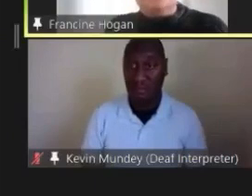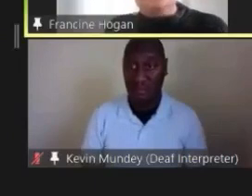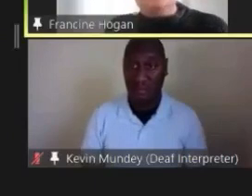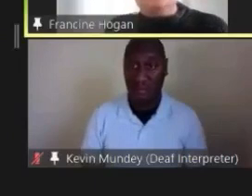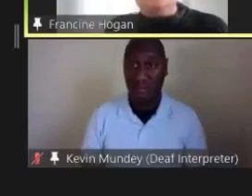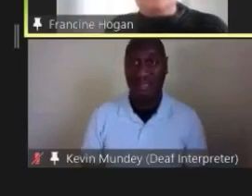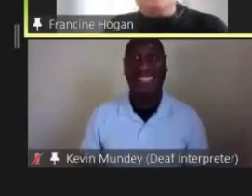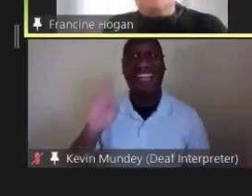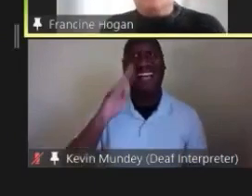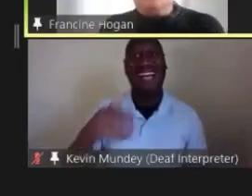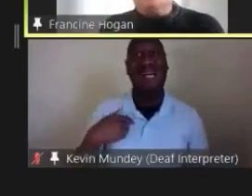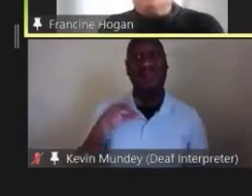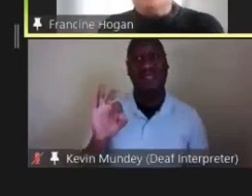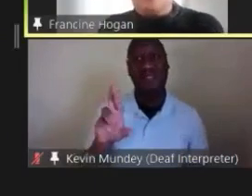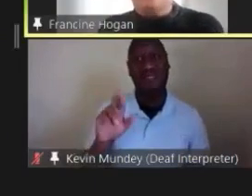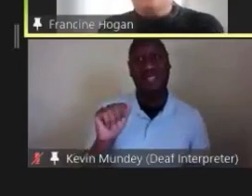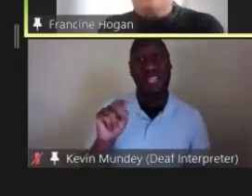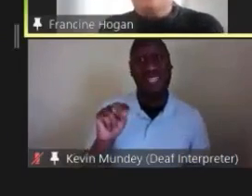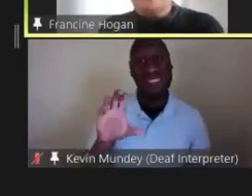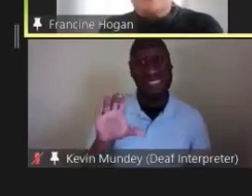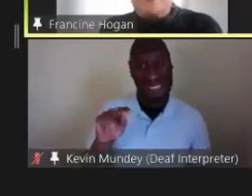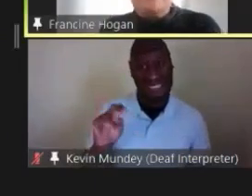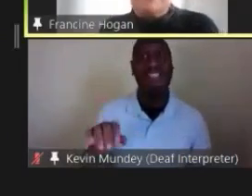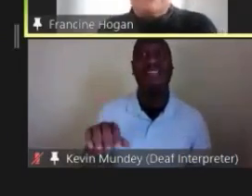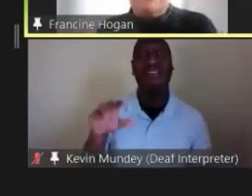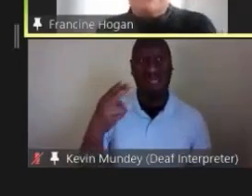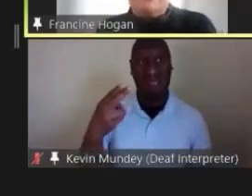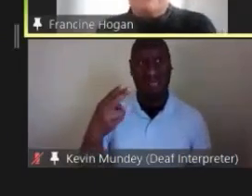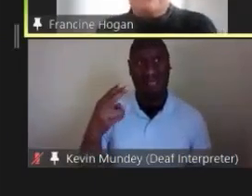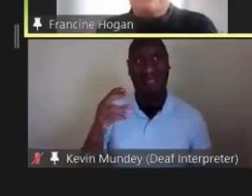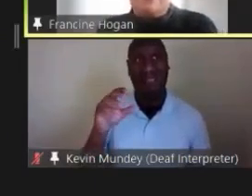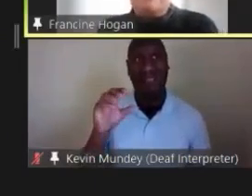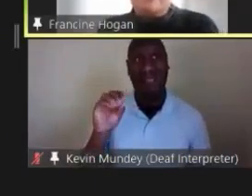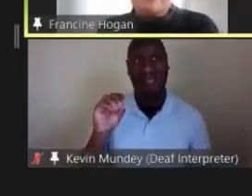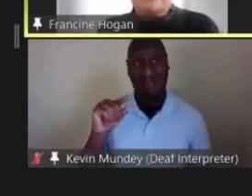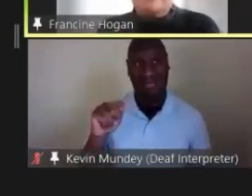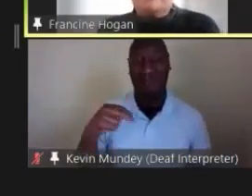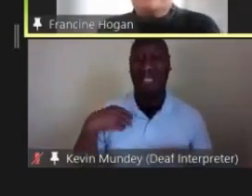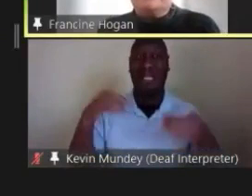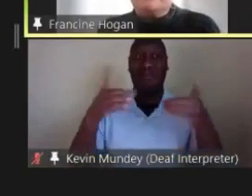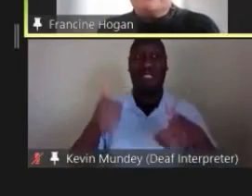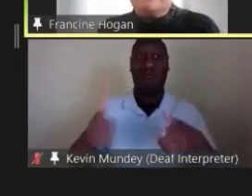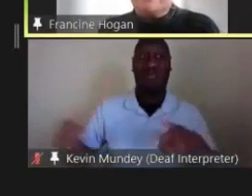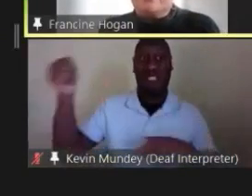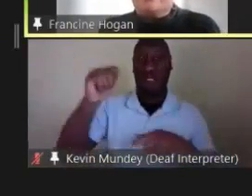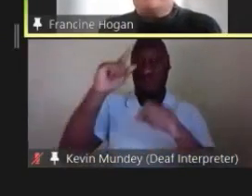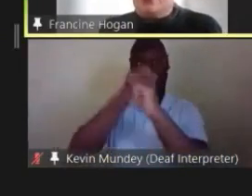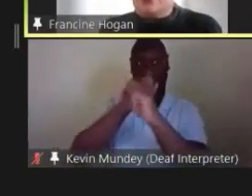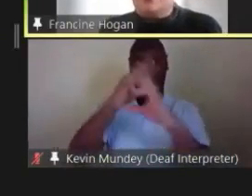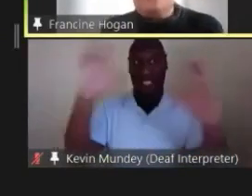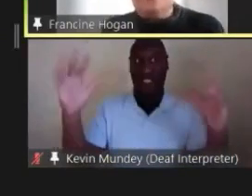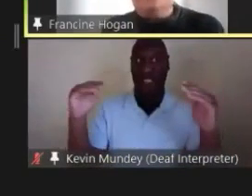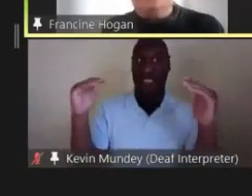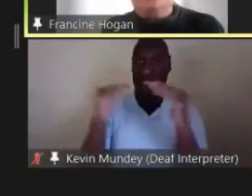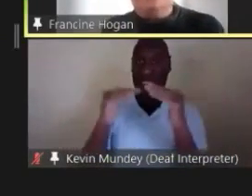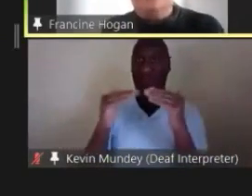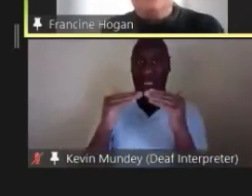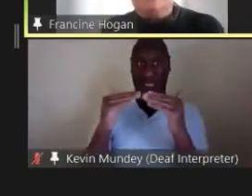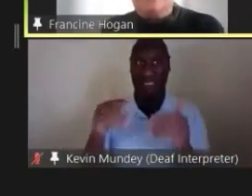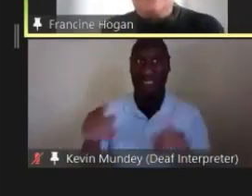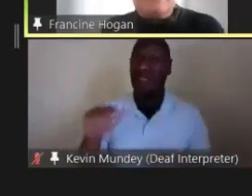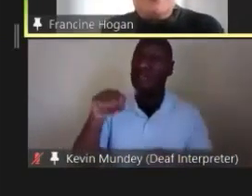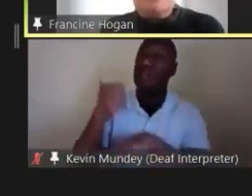I'm Francine Hogan, Director of Vision for Equality, which was founded here in Philadelphia based on the belief that everyone belongs in the